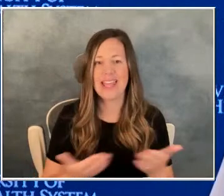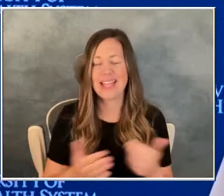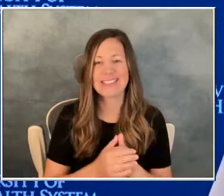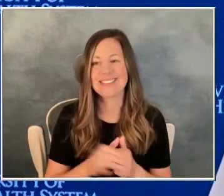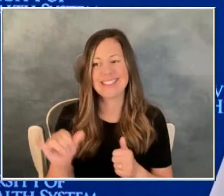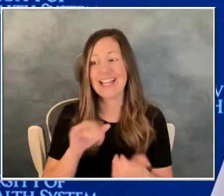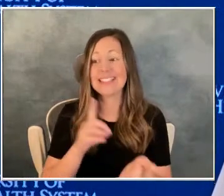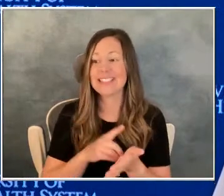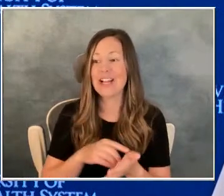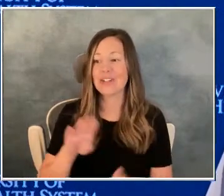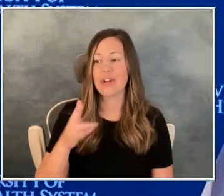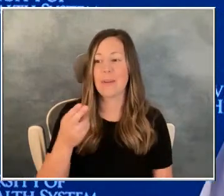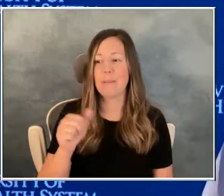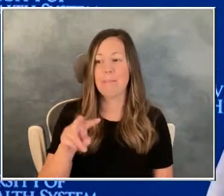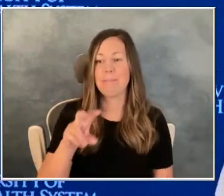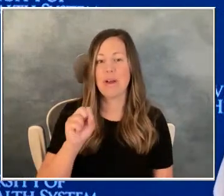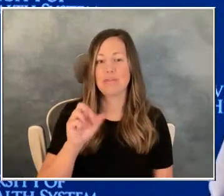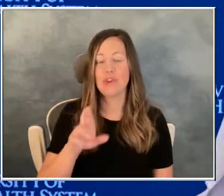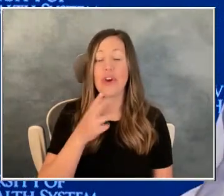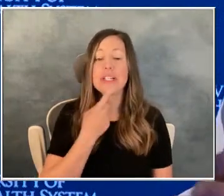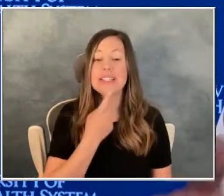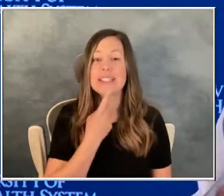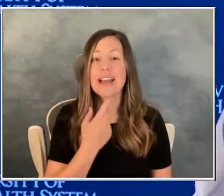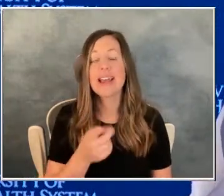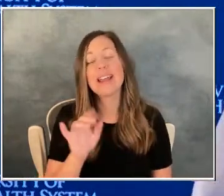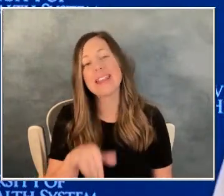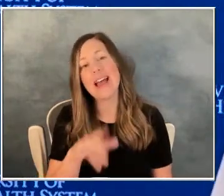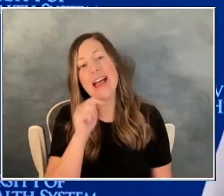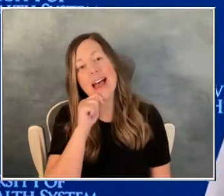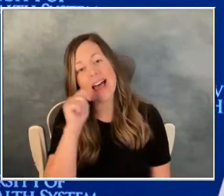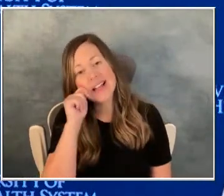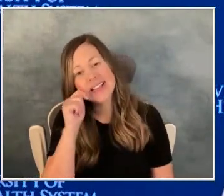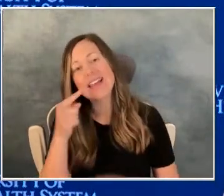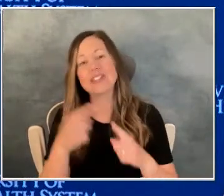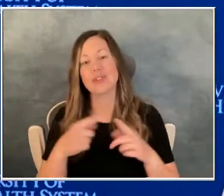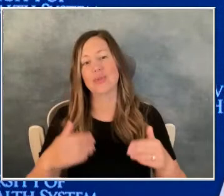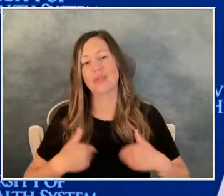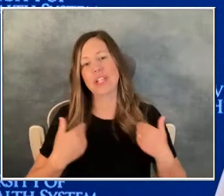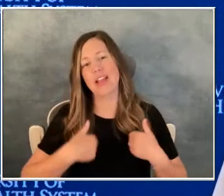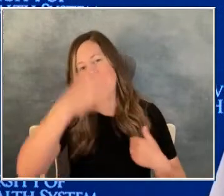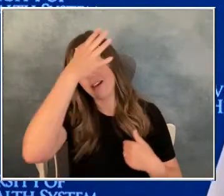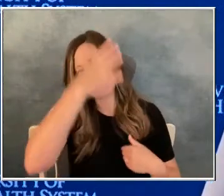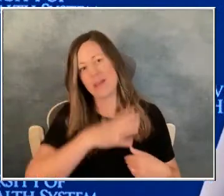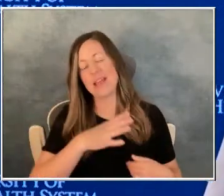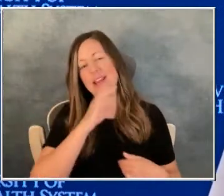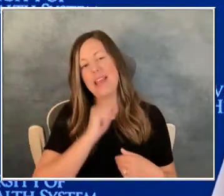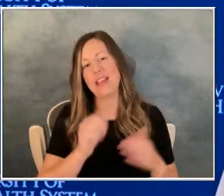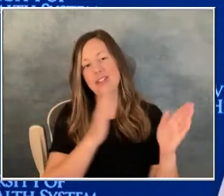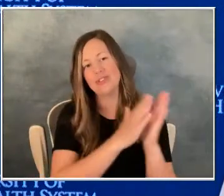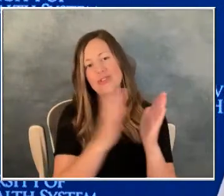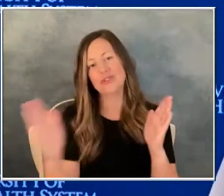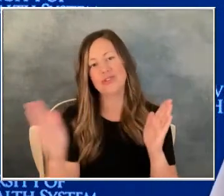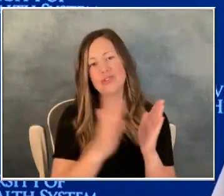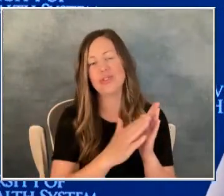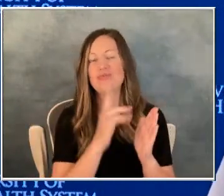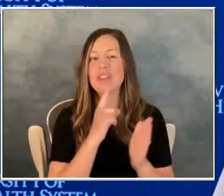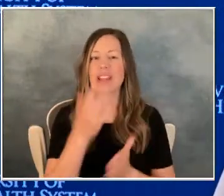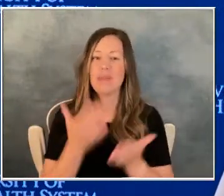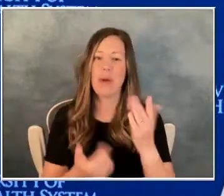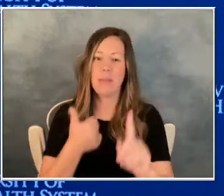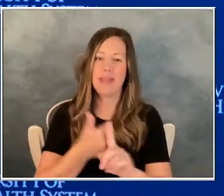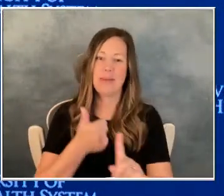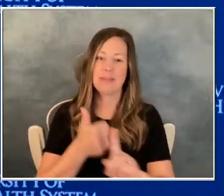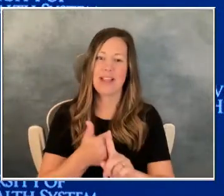is that that adolescent to young men age that really probably put themselves in the